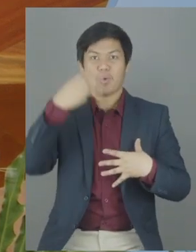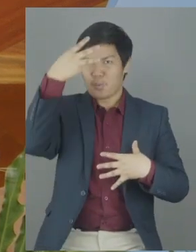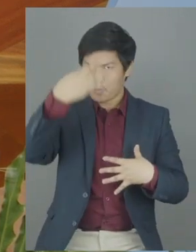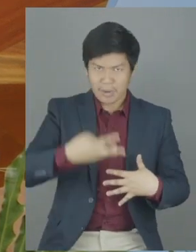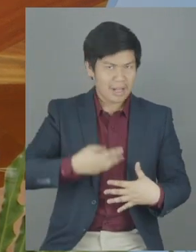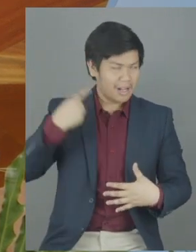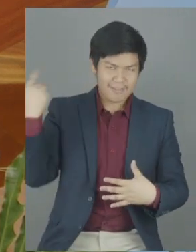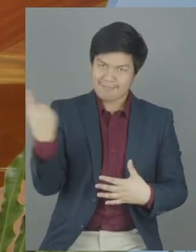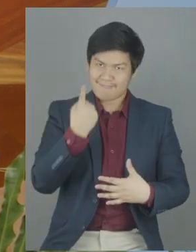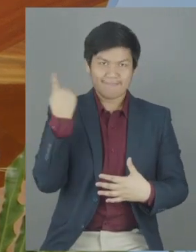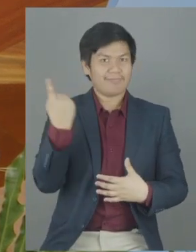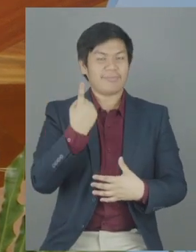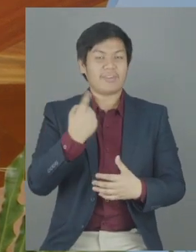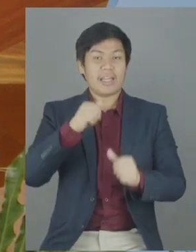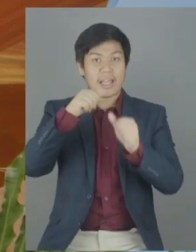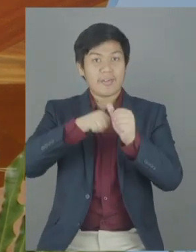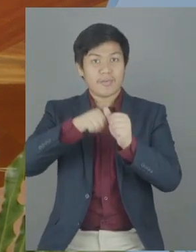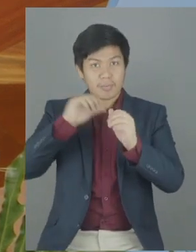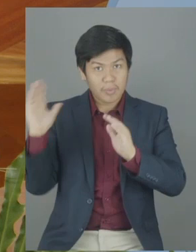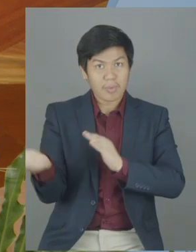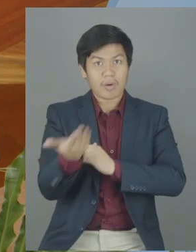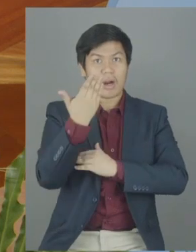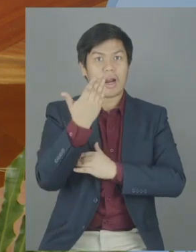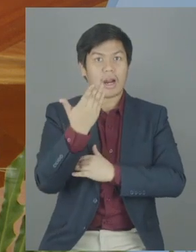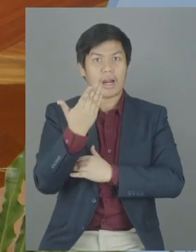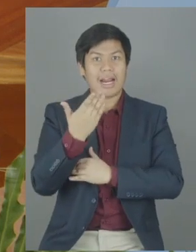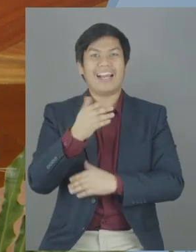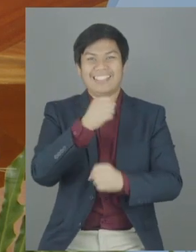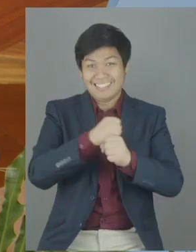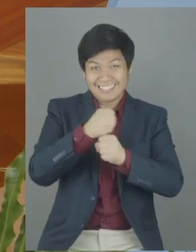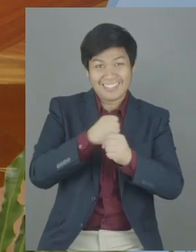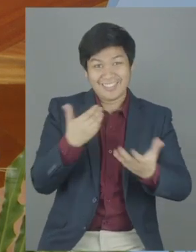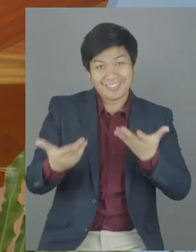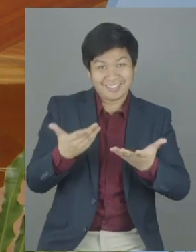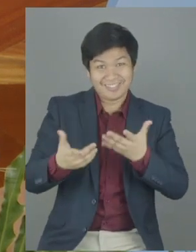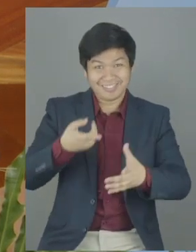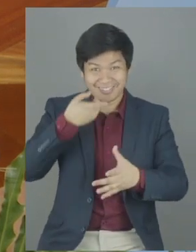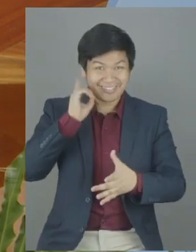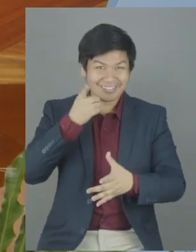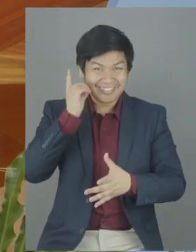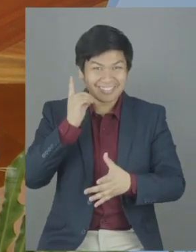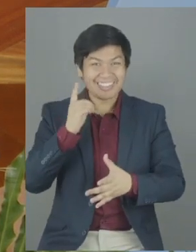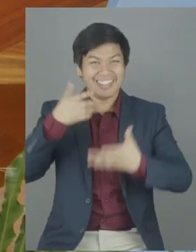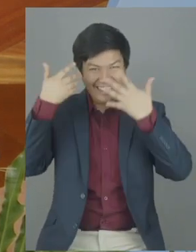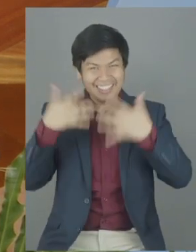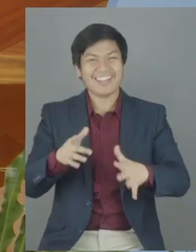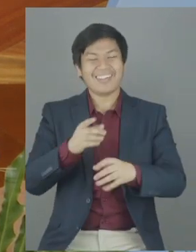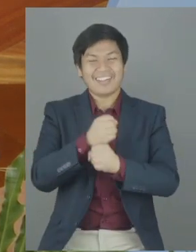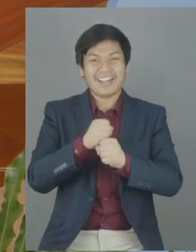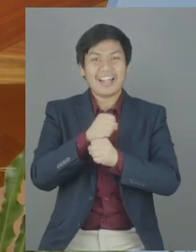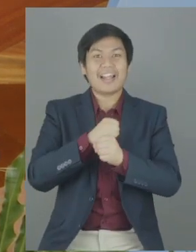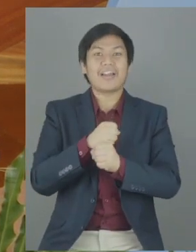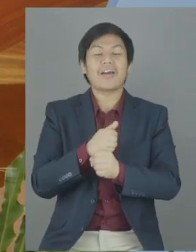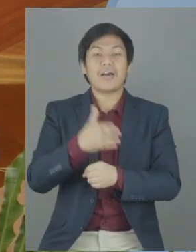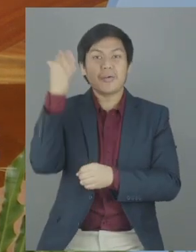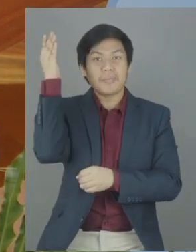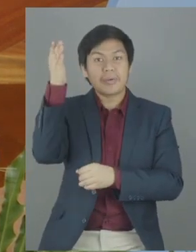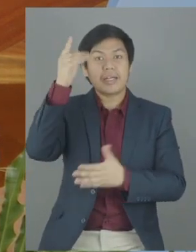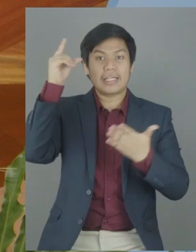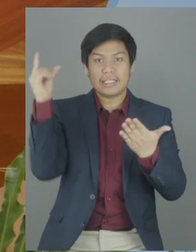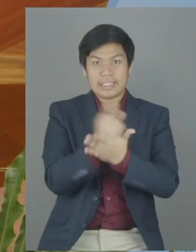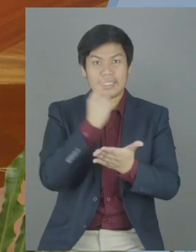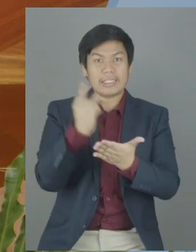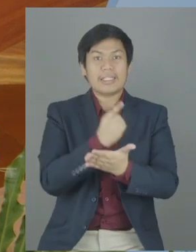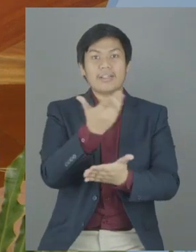You know, every morning when you wake up, if you're the coffee type, then after coffee, preach the gospel